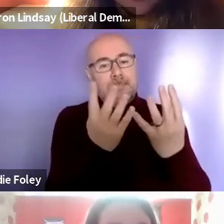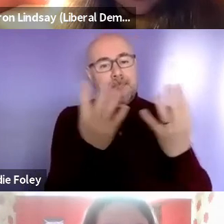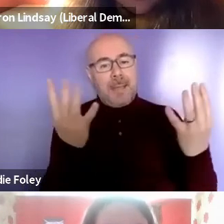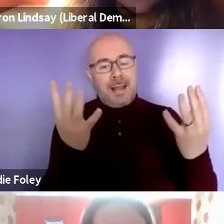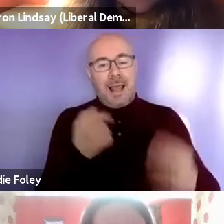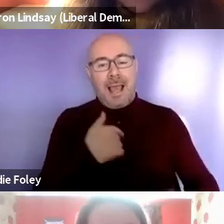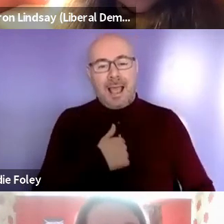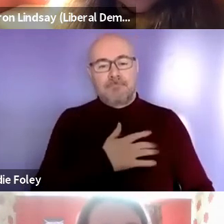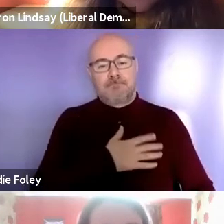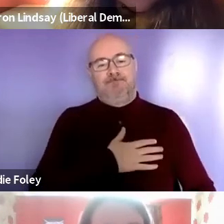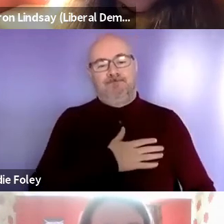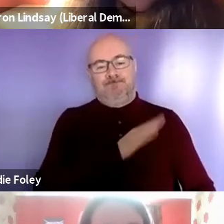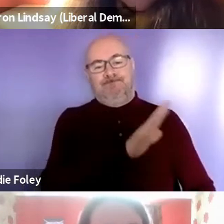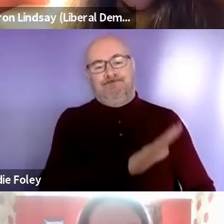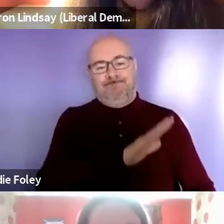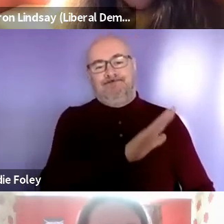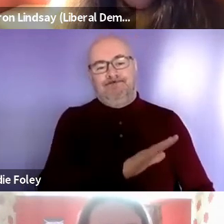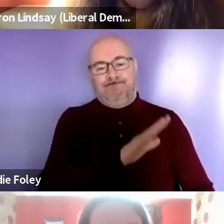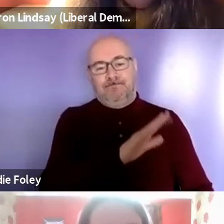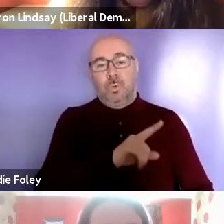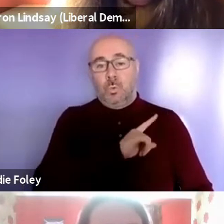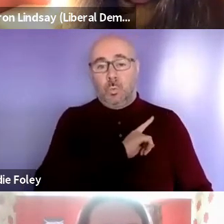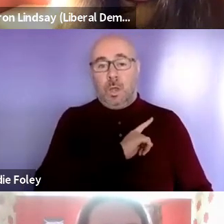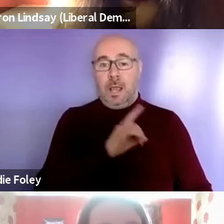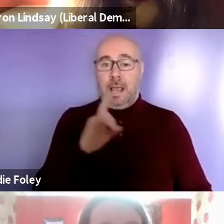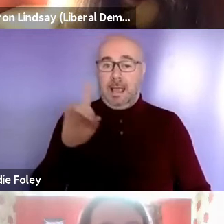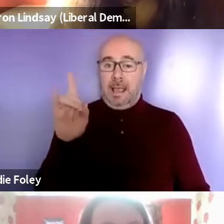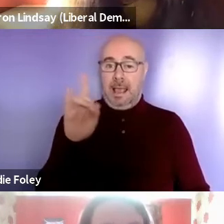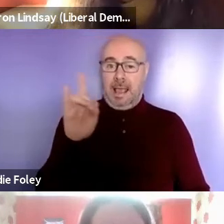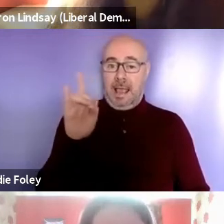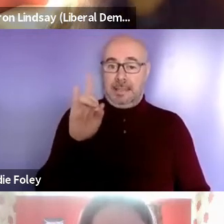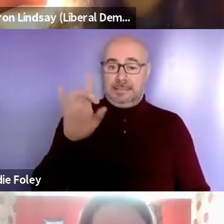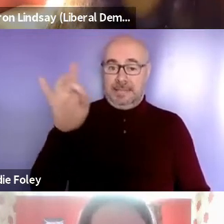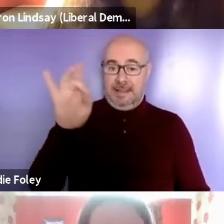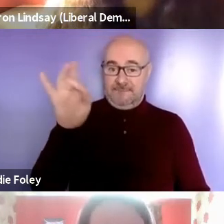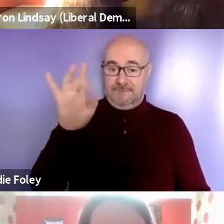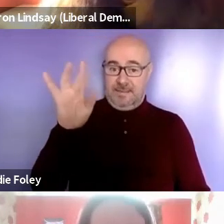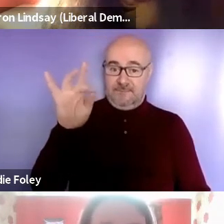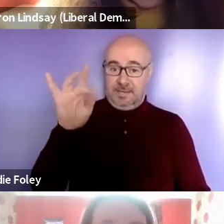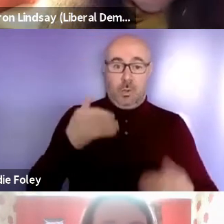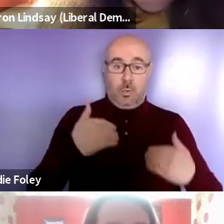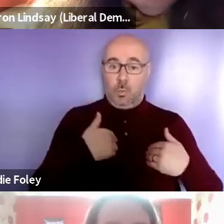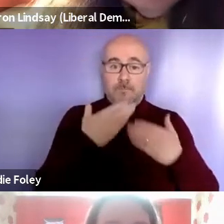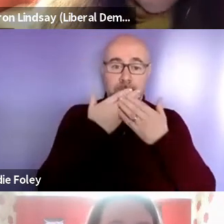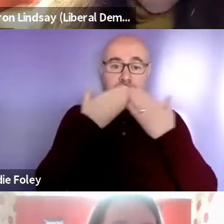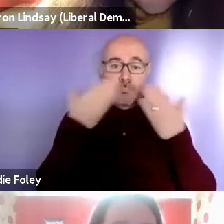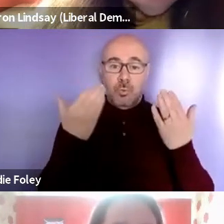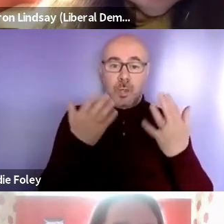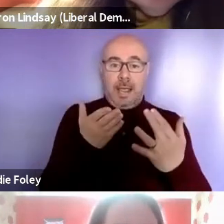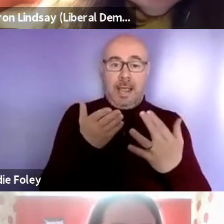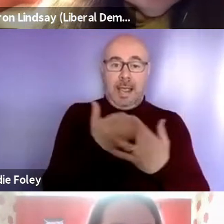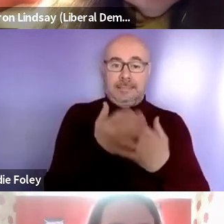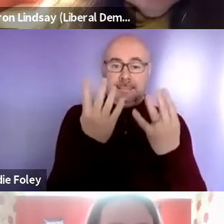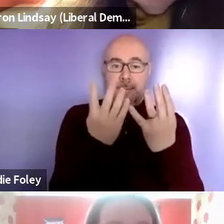as a councillor in the Highlands. We're missing an access panel in Inverness at the moment, and it makes everything a whole lot more difficult. Decisions are